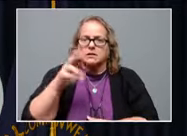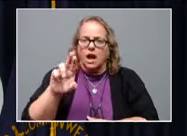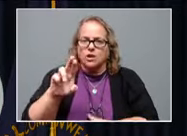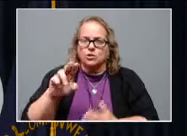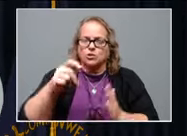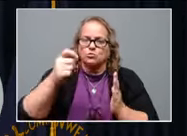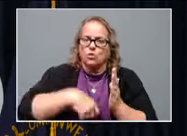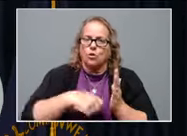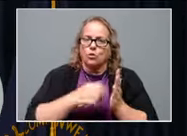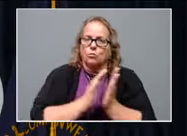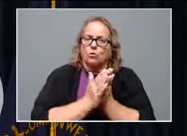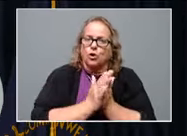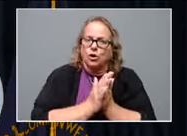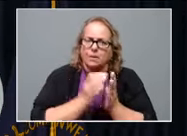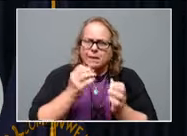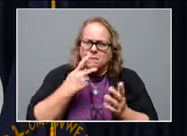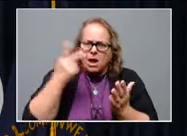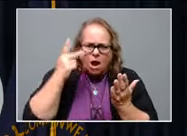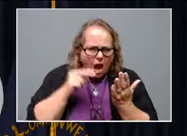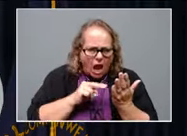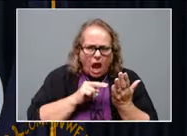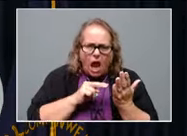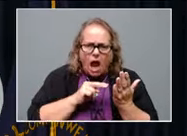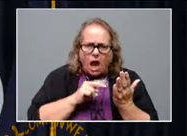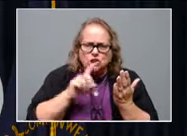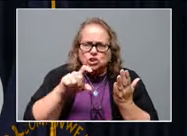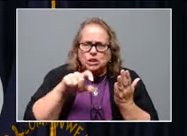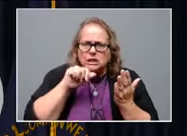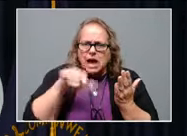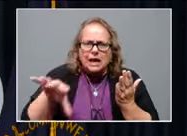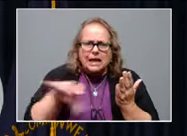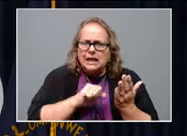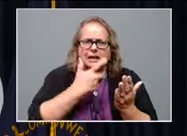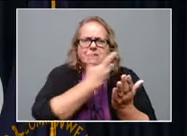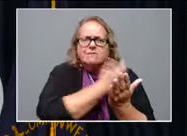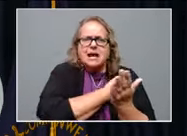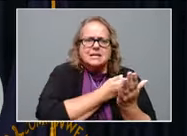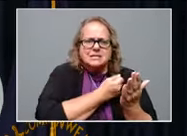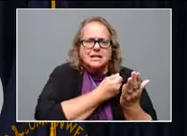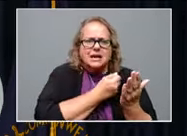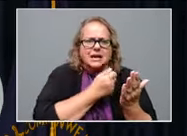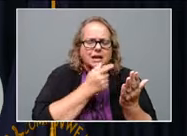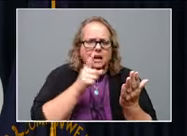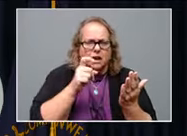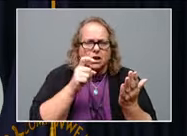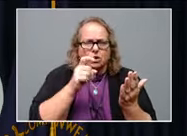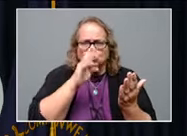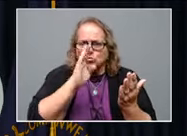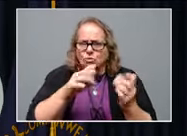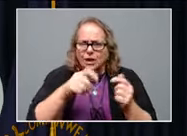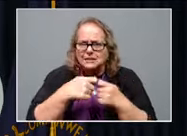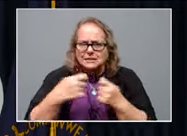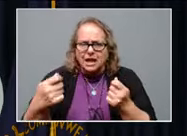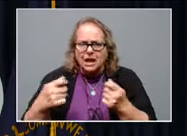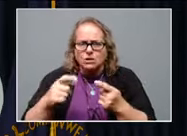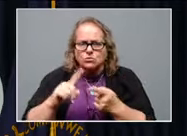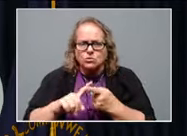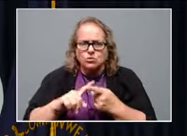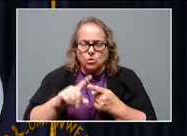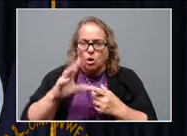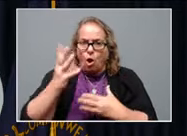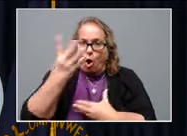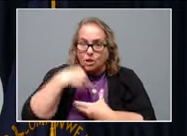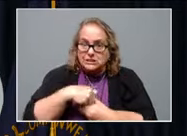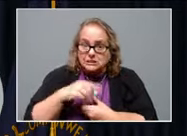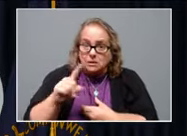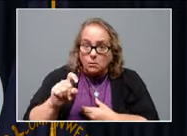wondering about whether or not they should get their vaccines and whether it had a direct tie to autism.